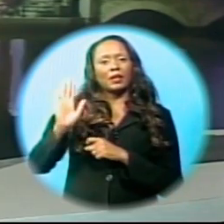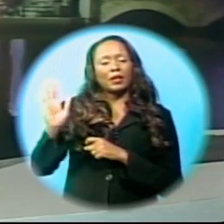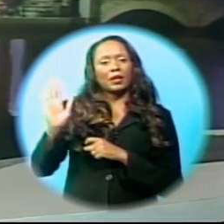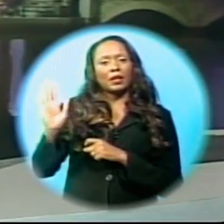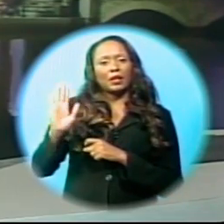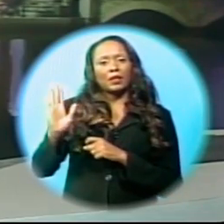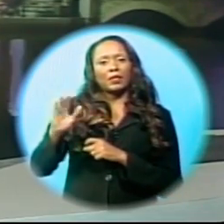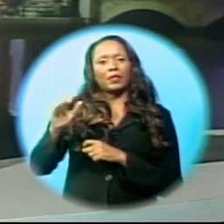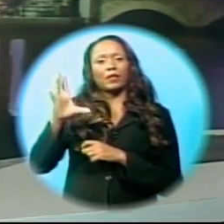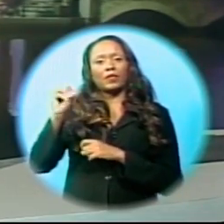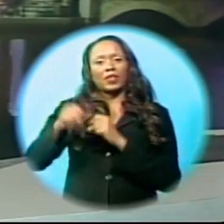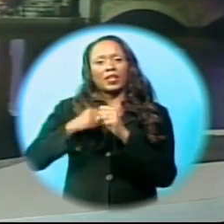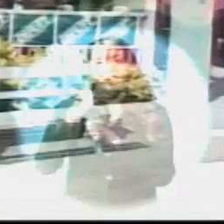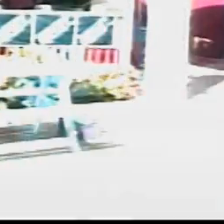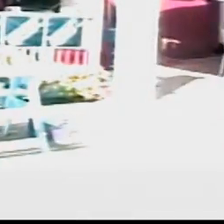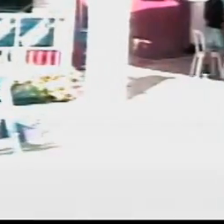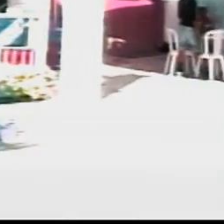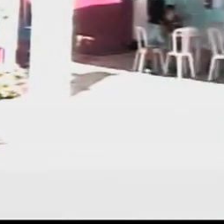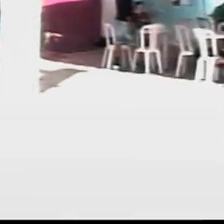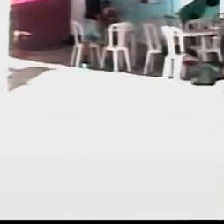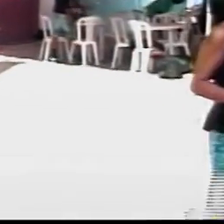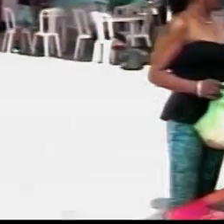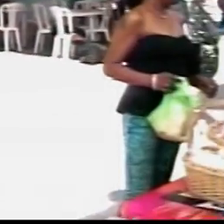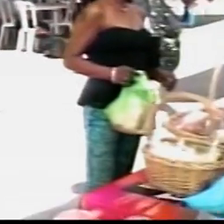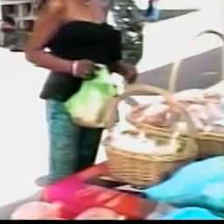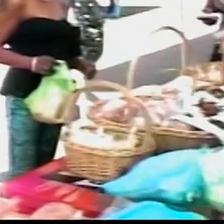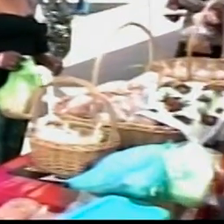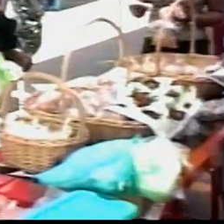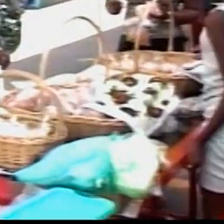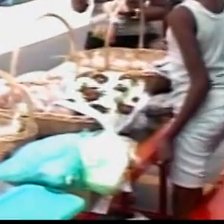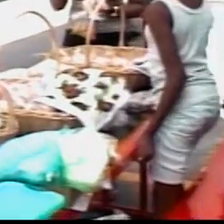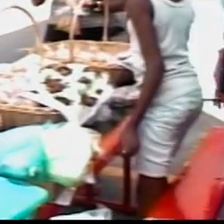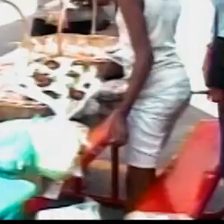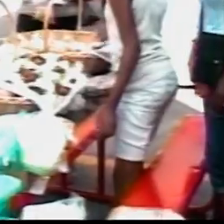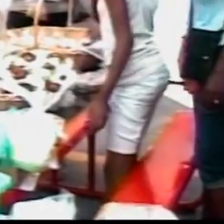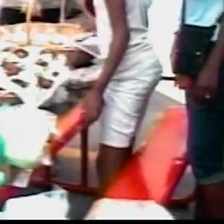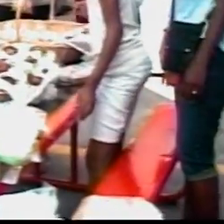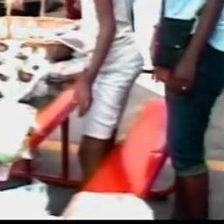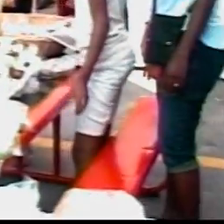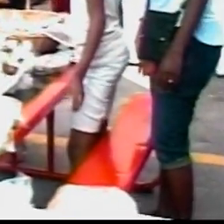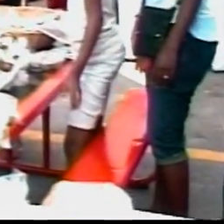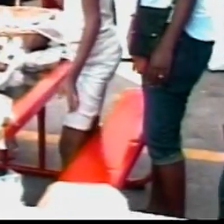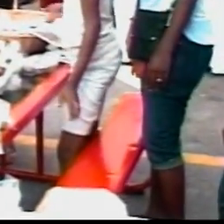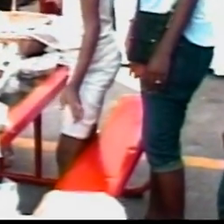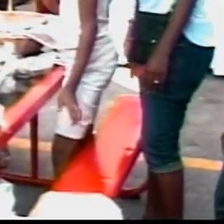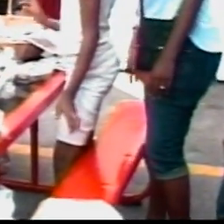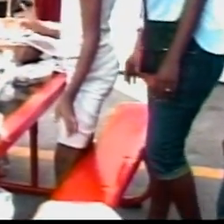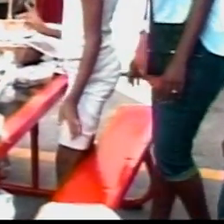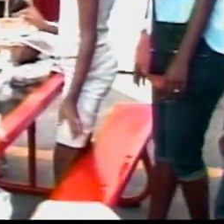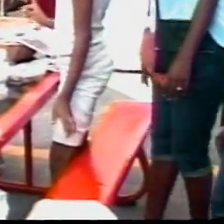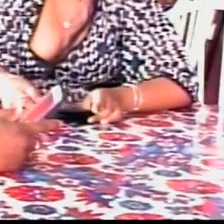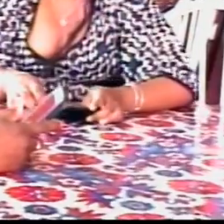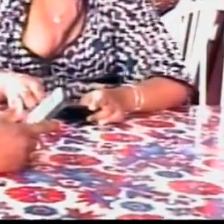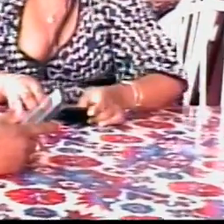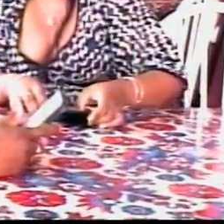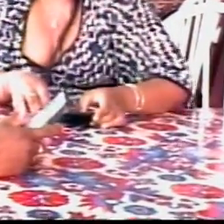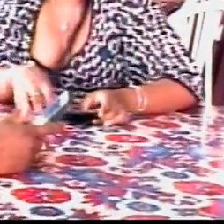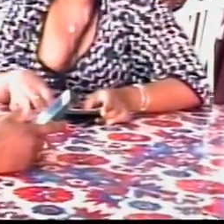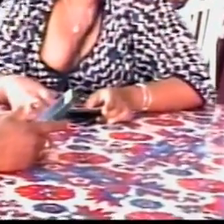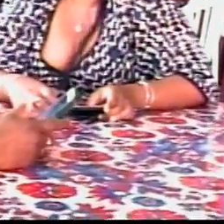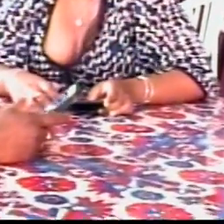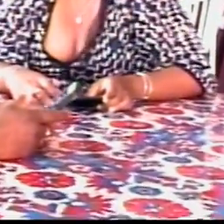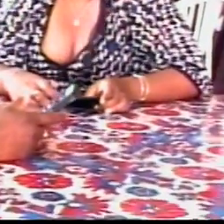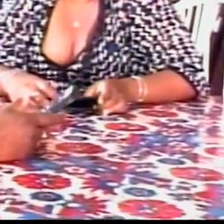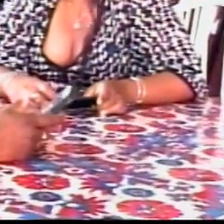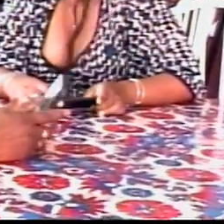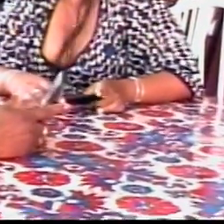The Guyanese Association of Barbados Incorporated, or the GABI, organized a family fun day at the Flash Zone Bar in Black Rock over the